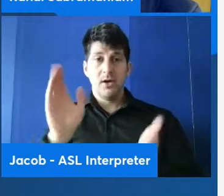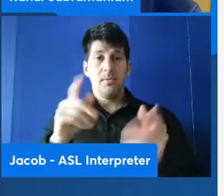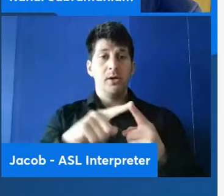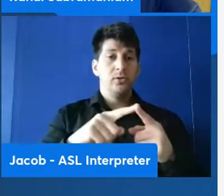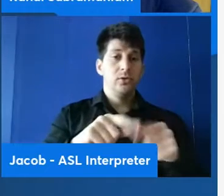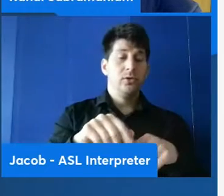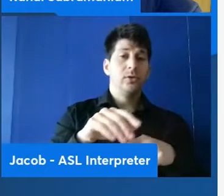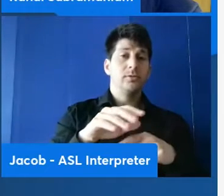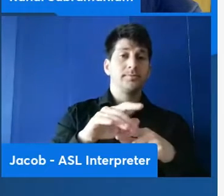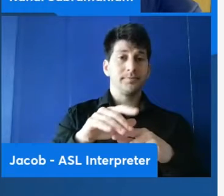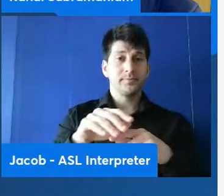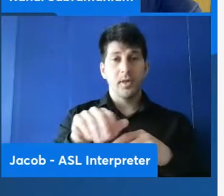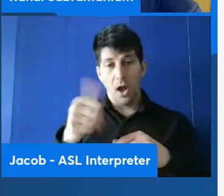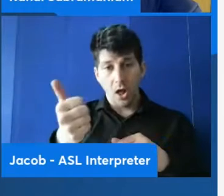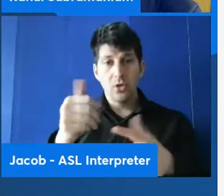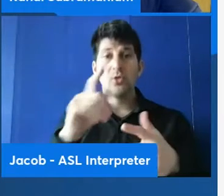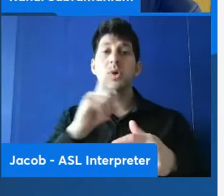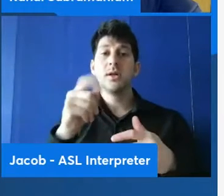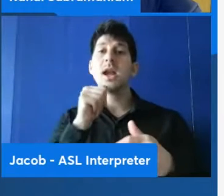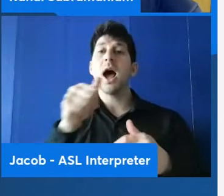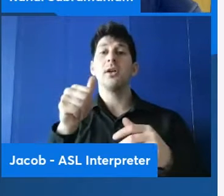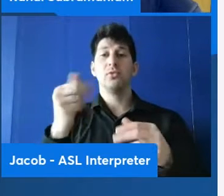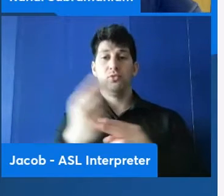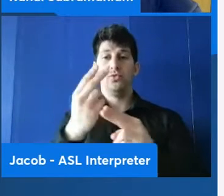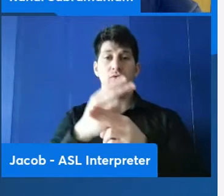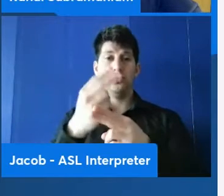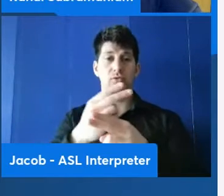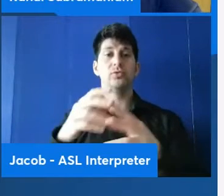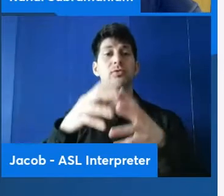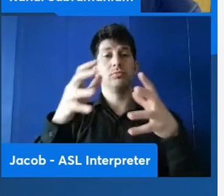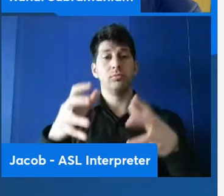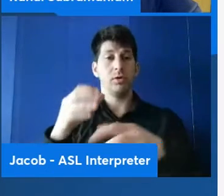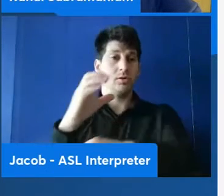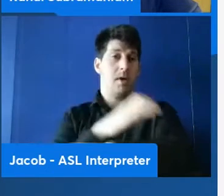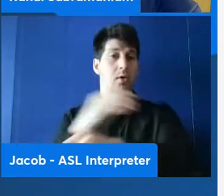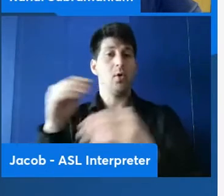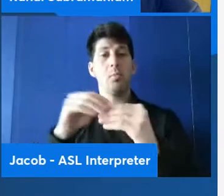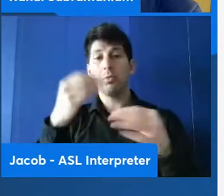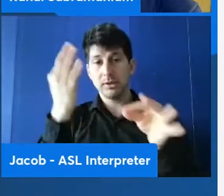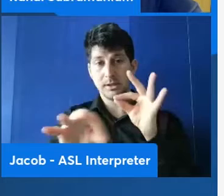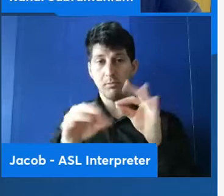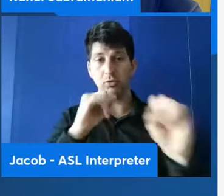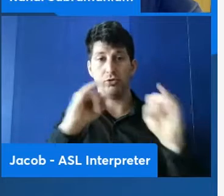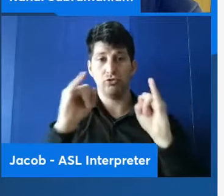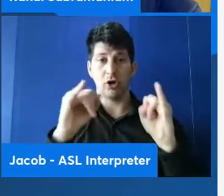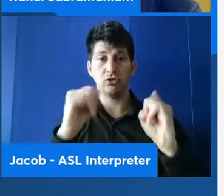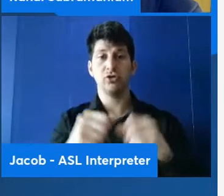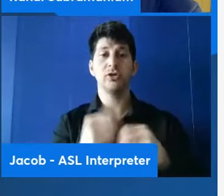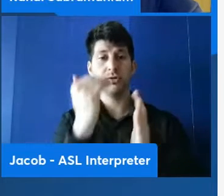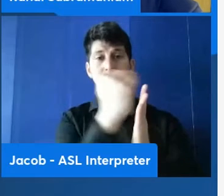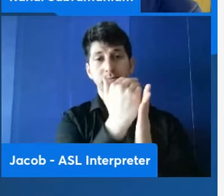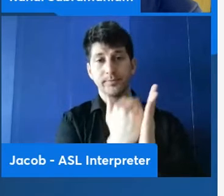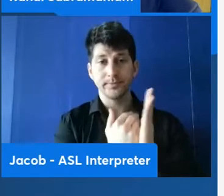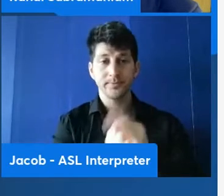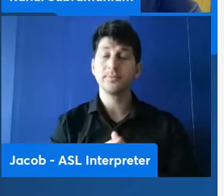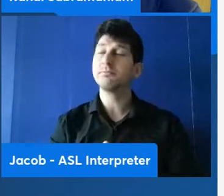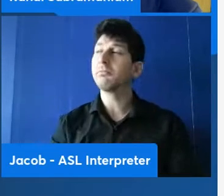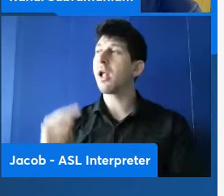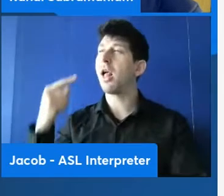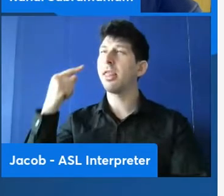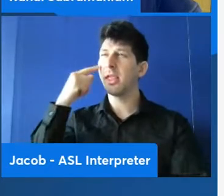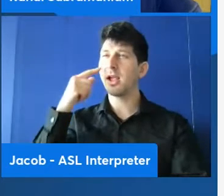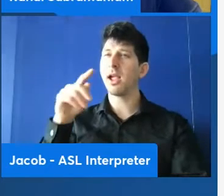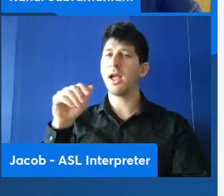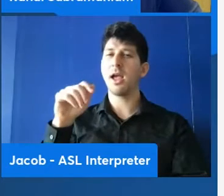they don't take as much power. They're a much simpler instruction set. Correct. And I think Apple